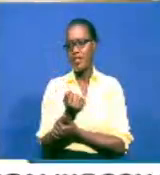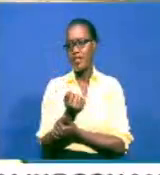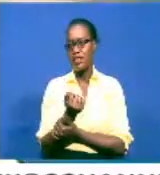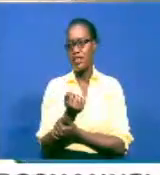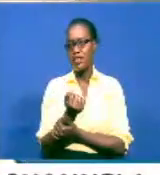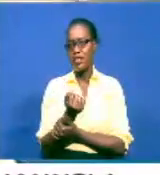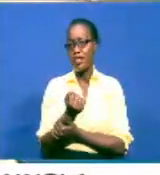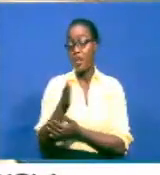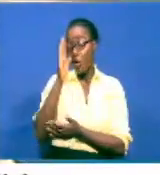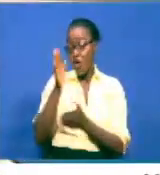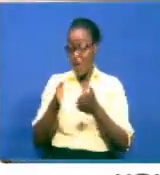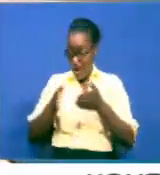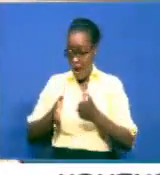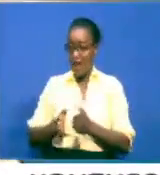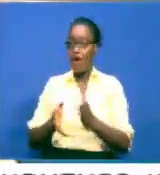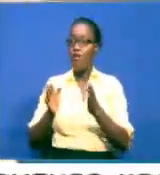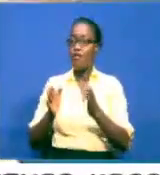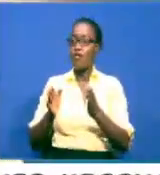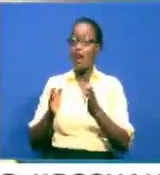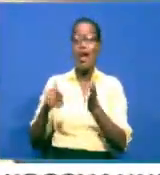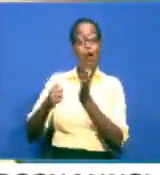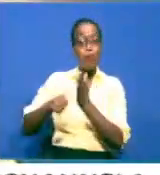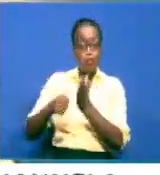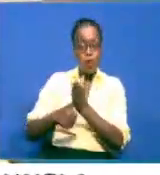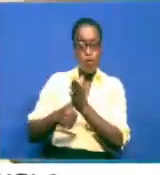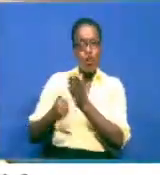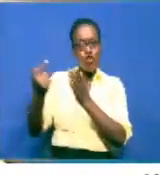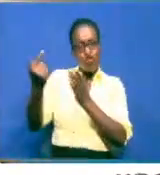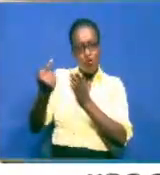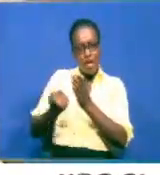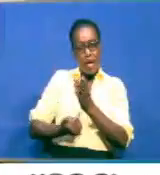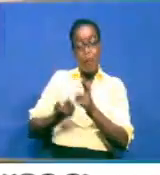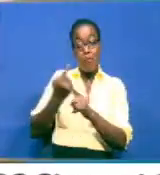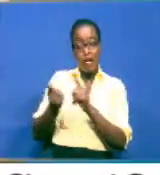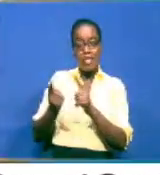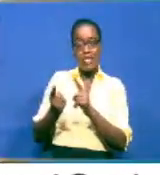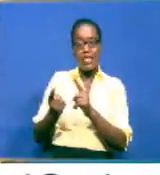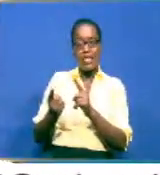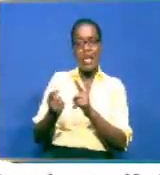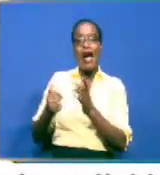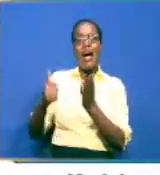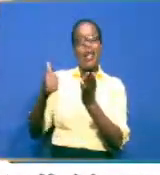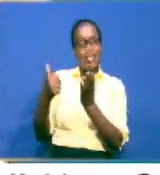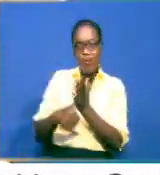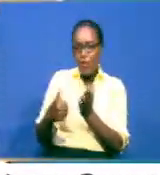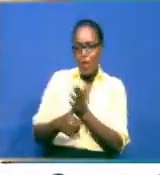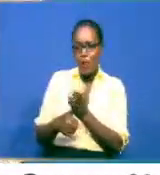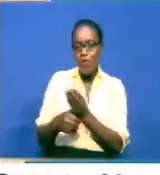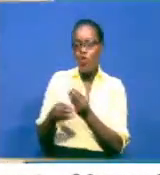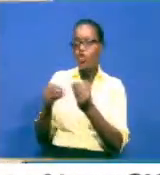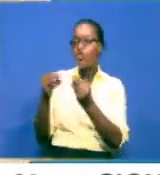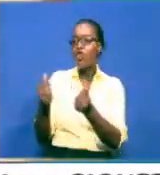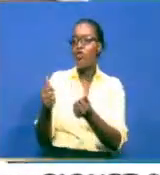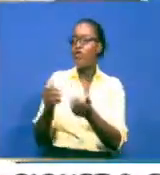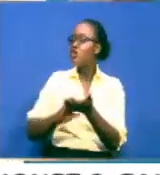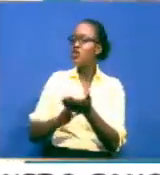God has allowed a disaster to come about, mm-hmm. but a disaster that can be sorted with soap, which is affordable.